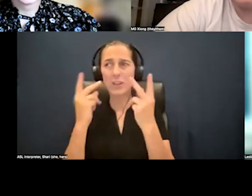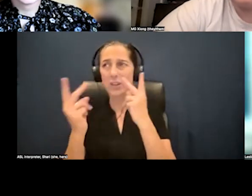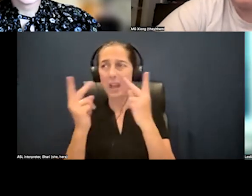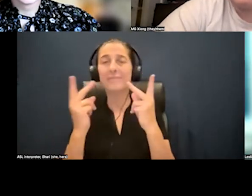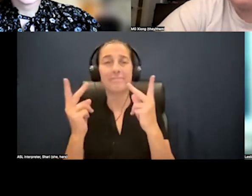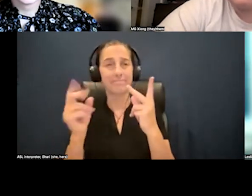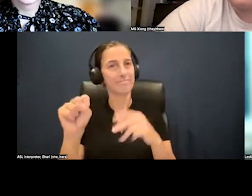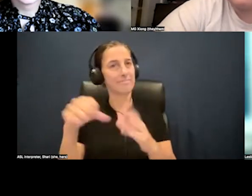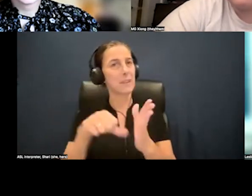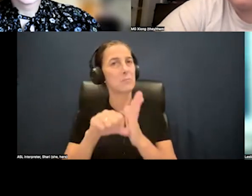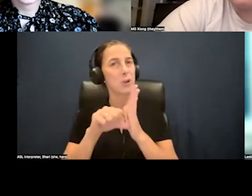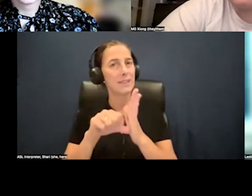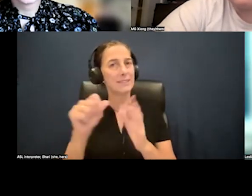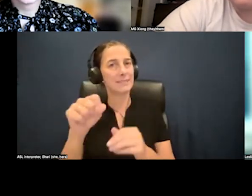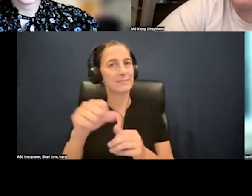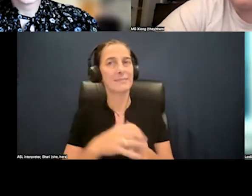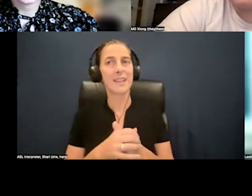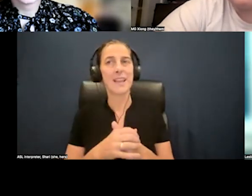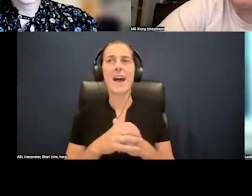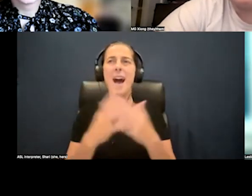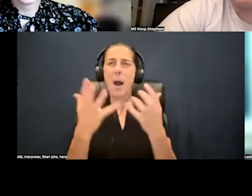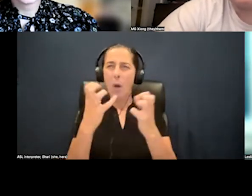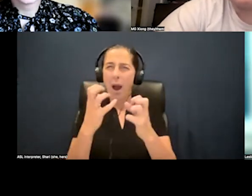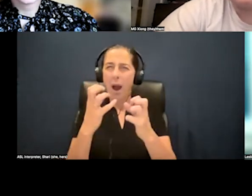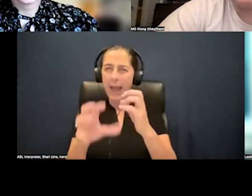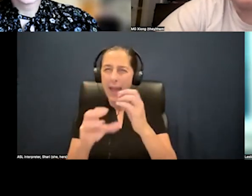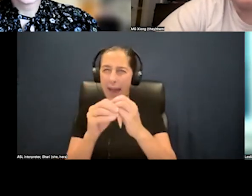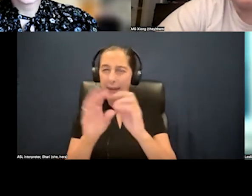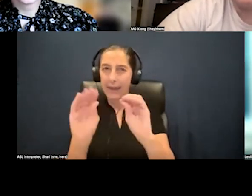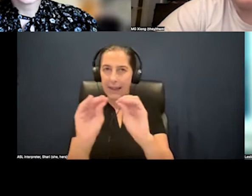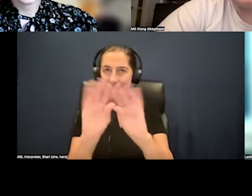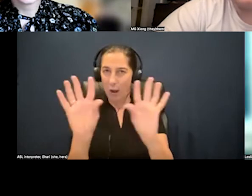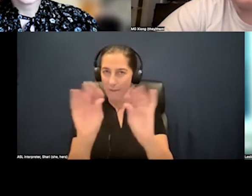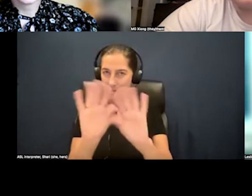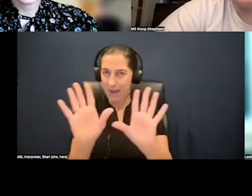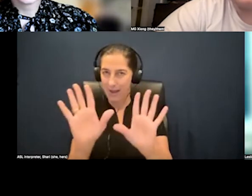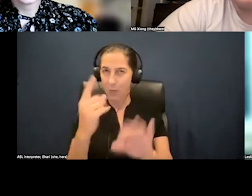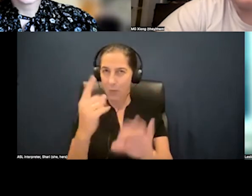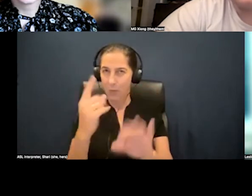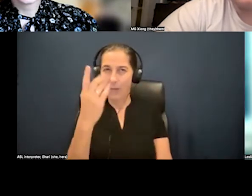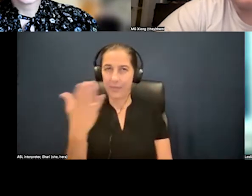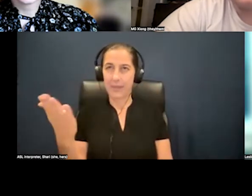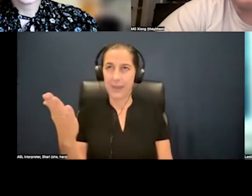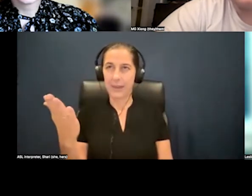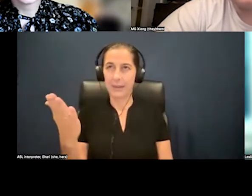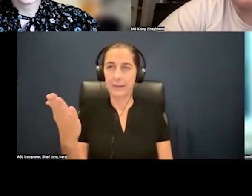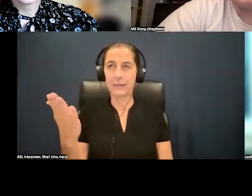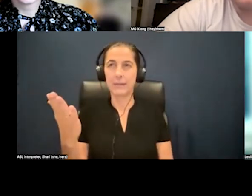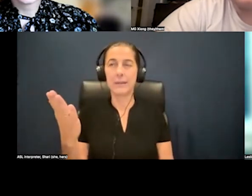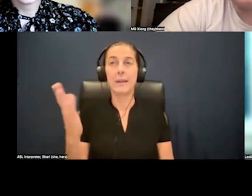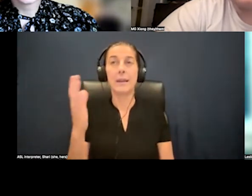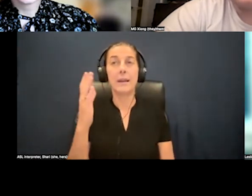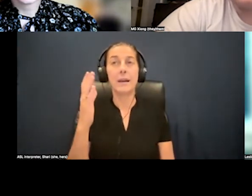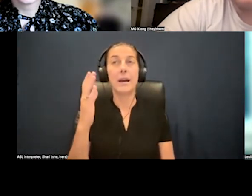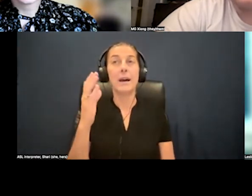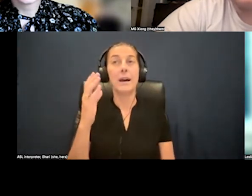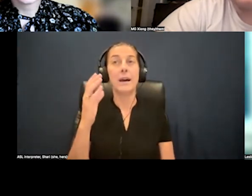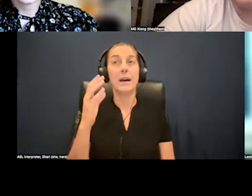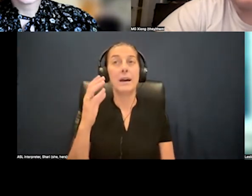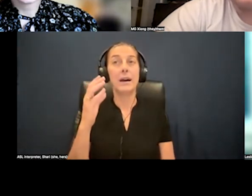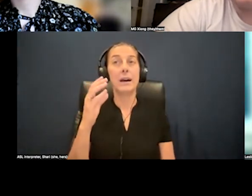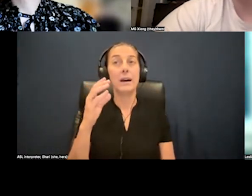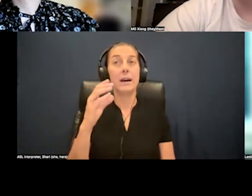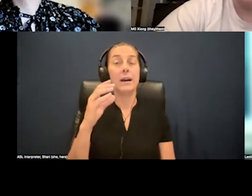want to just like make a clarifying comment too, to the fact that like we're talking about a lot of